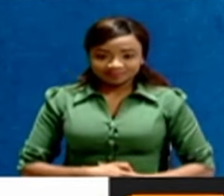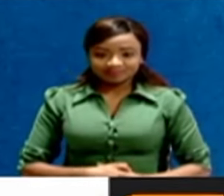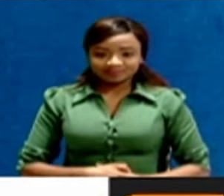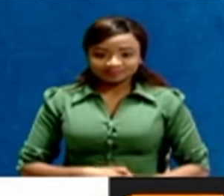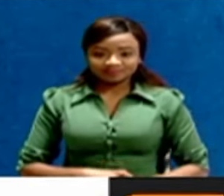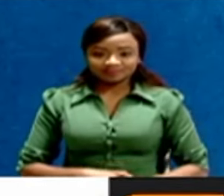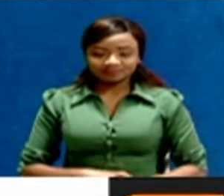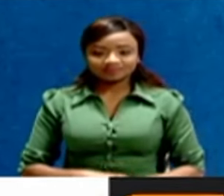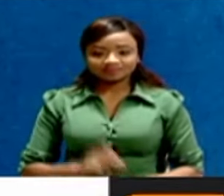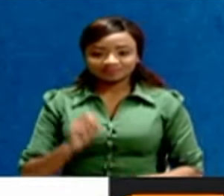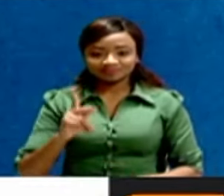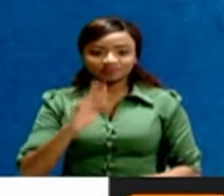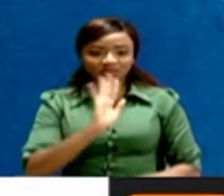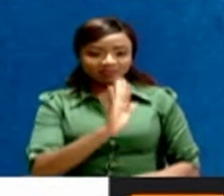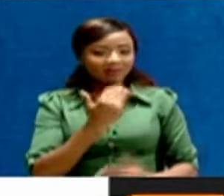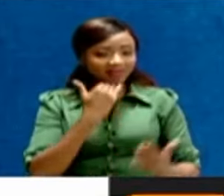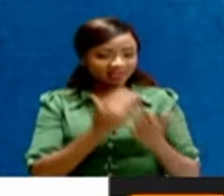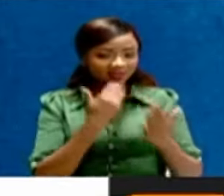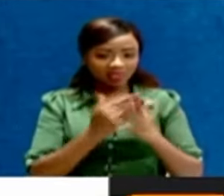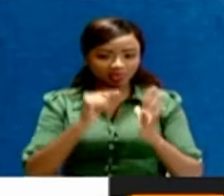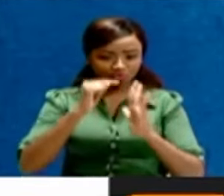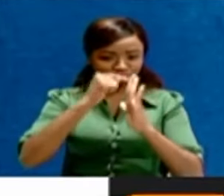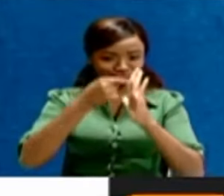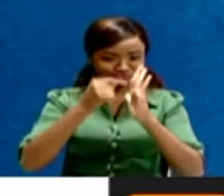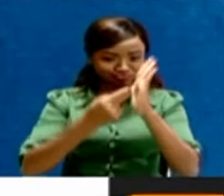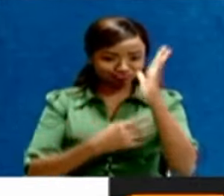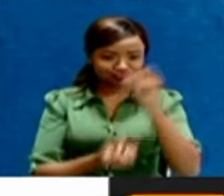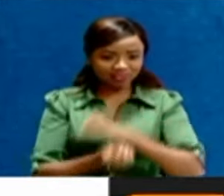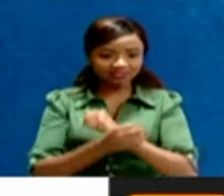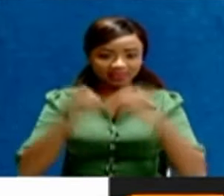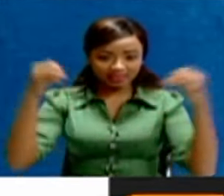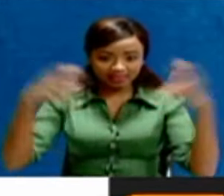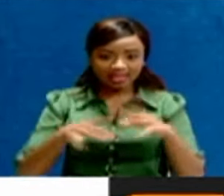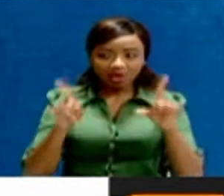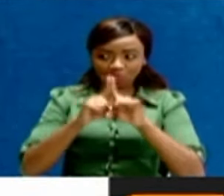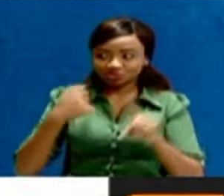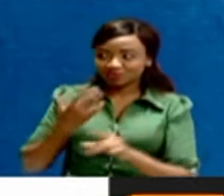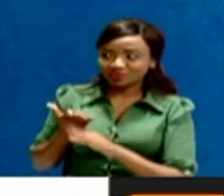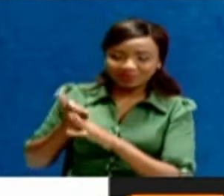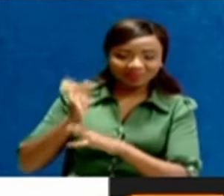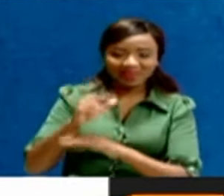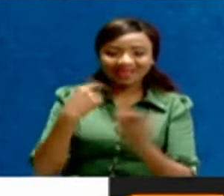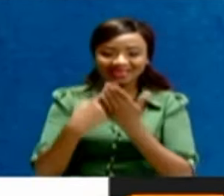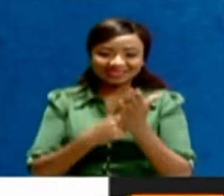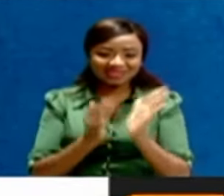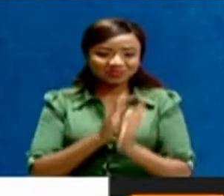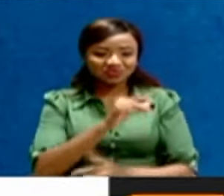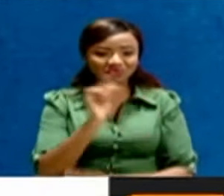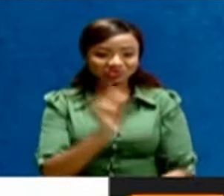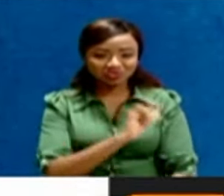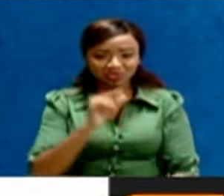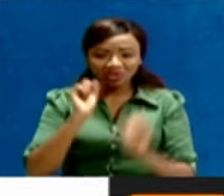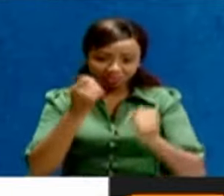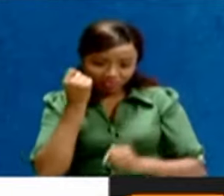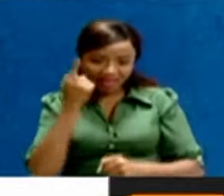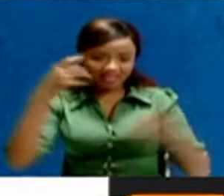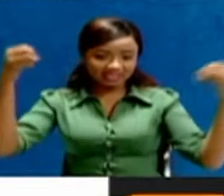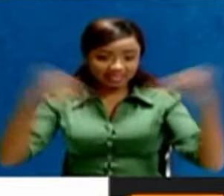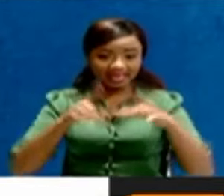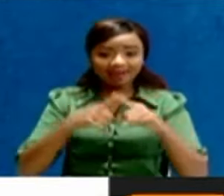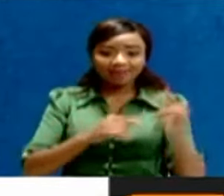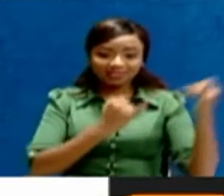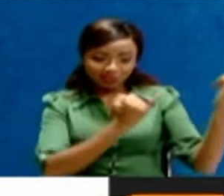Okay, Senator, thank you so much for putting all that into perspective. And I'll come back to you a bit later on just to be able to dig a bit deeper. But let me also bring